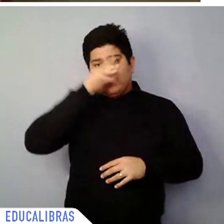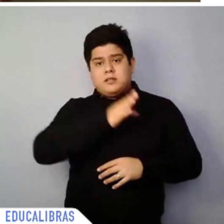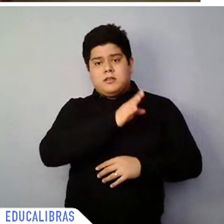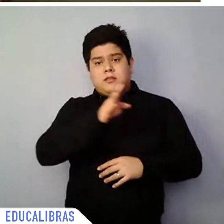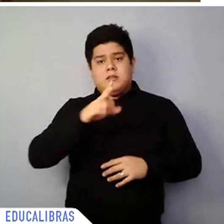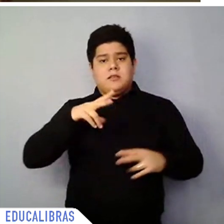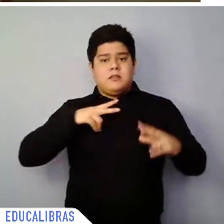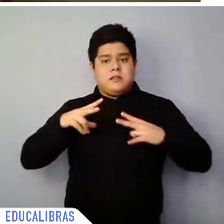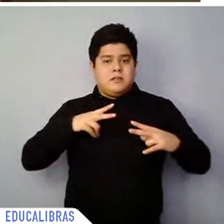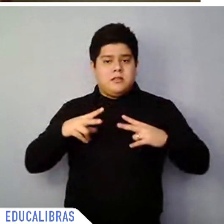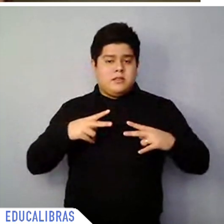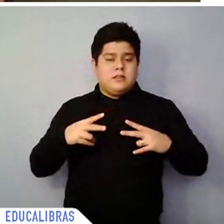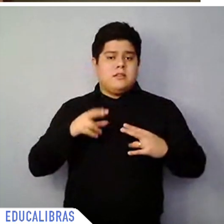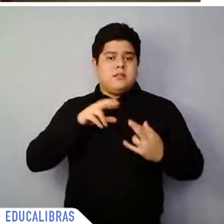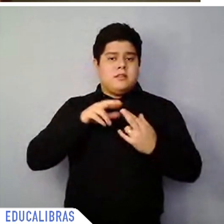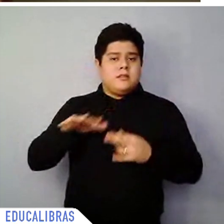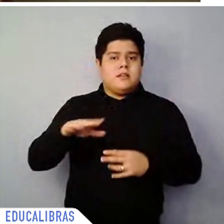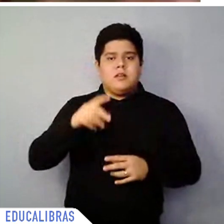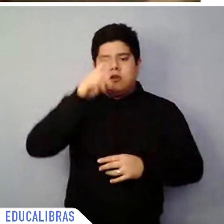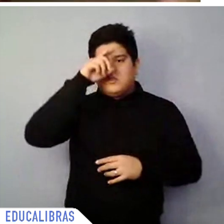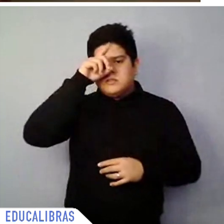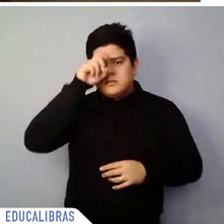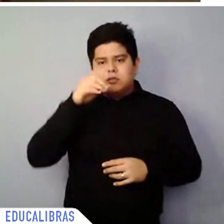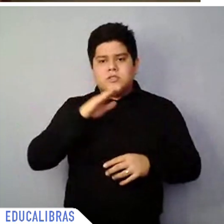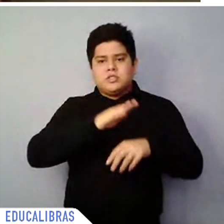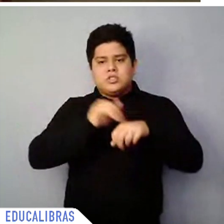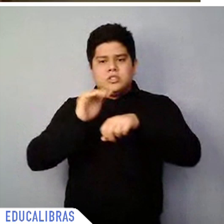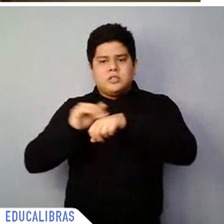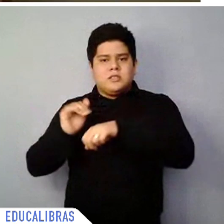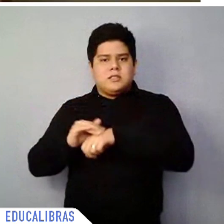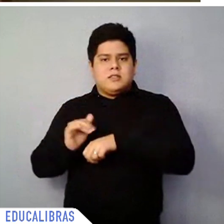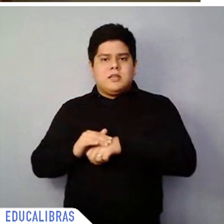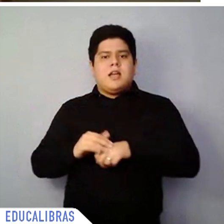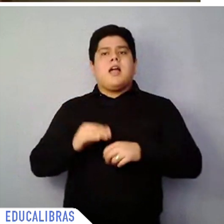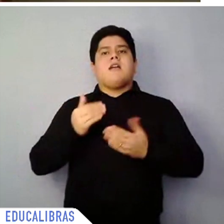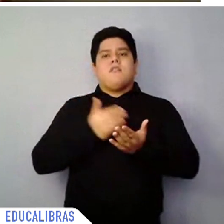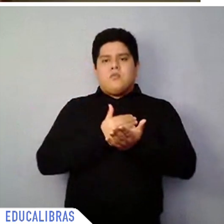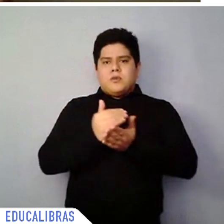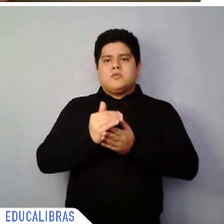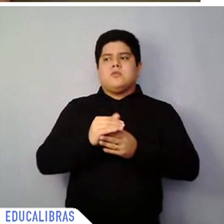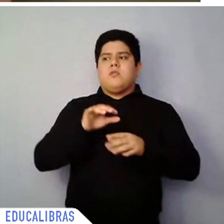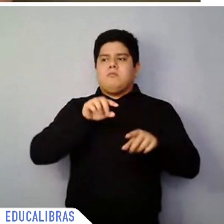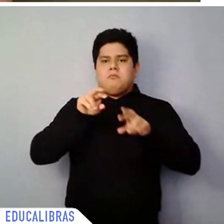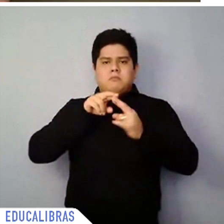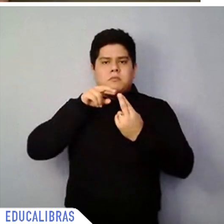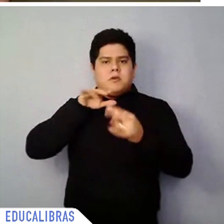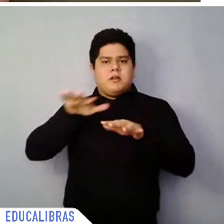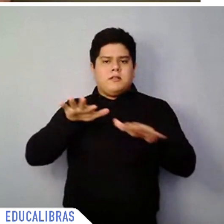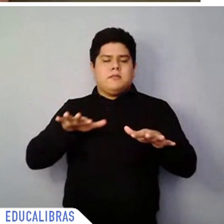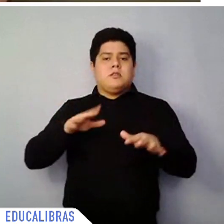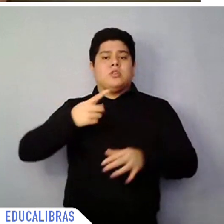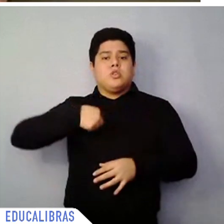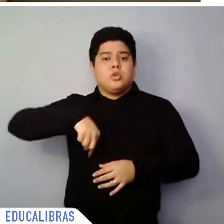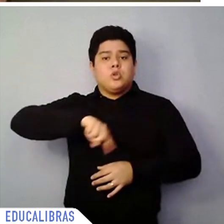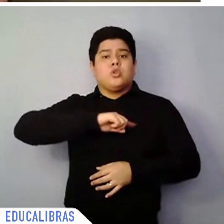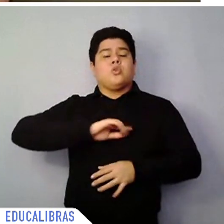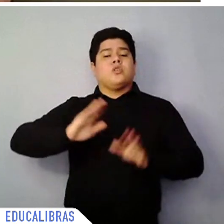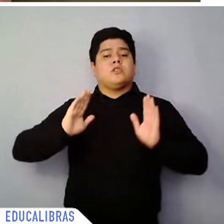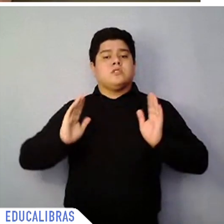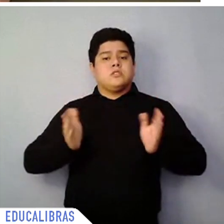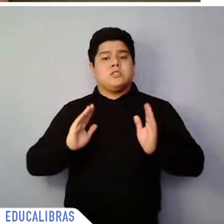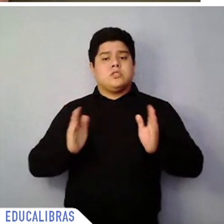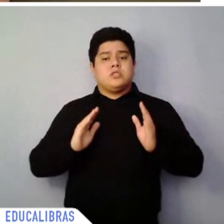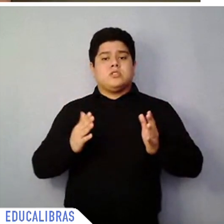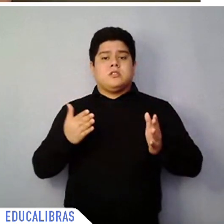vaccinations. So there they had to send the vaccines to hospitals, so the hospitals would call people